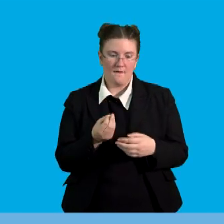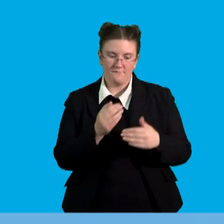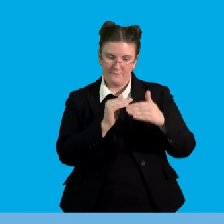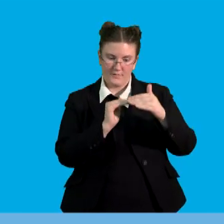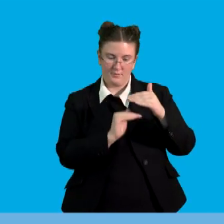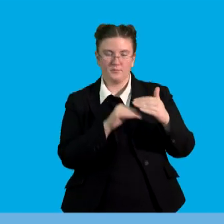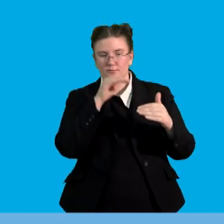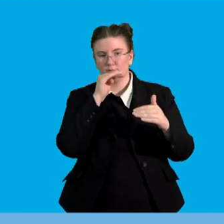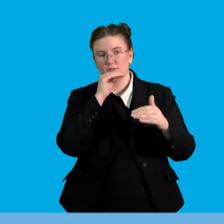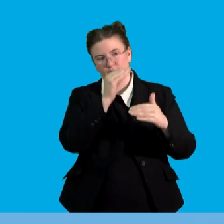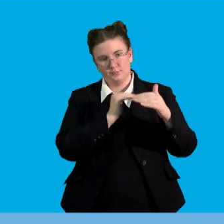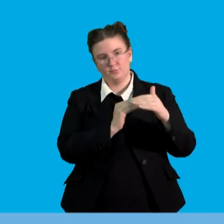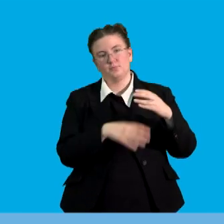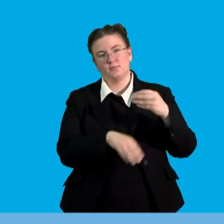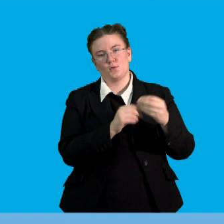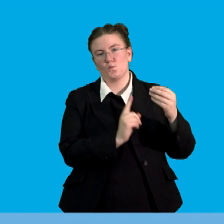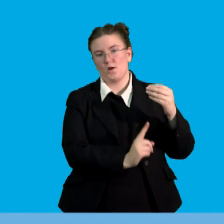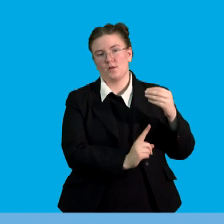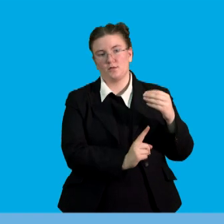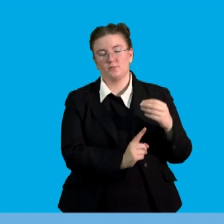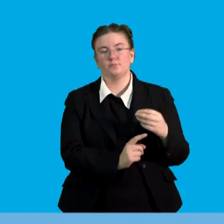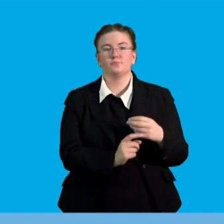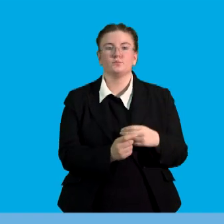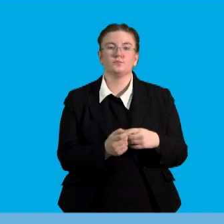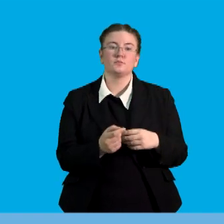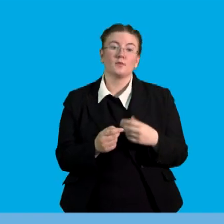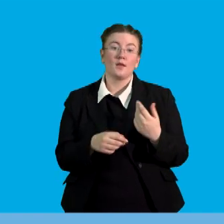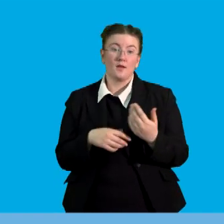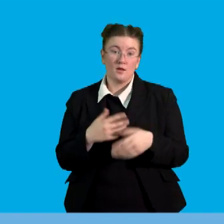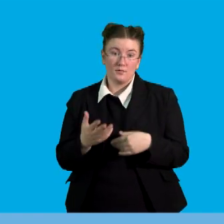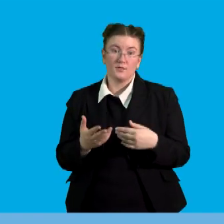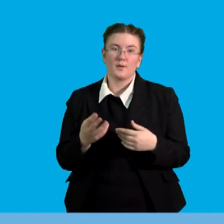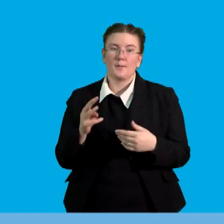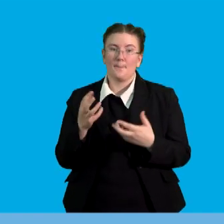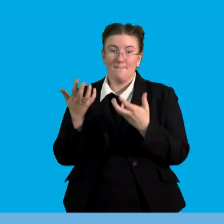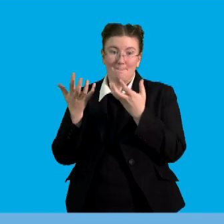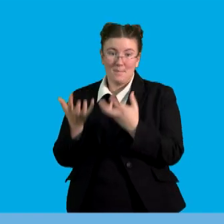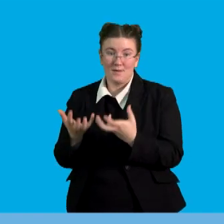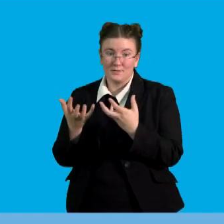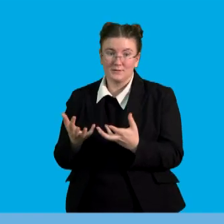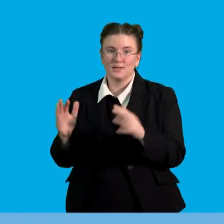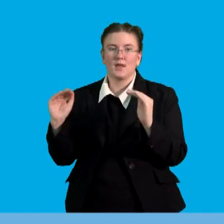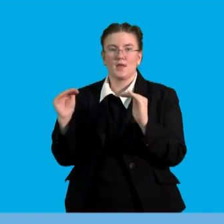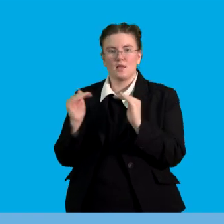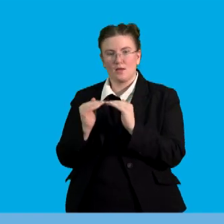denominator, it is always 1. So you're going to cross multiply and have that the